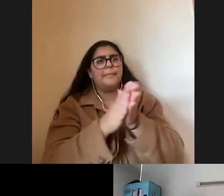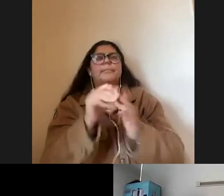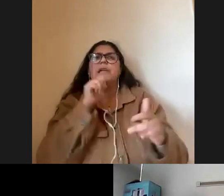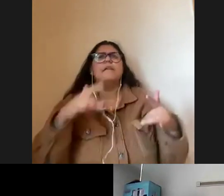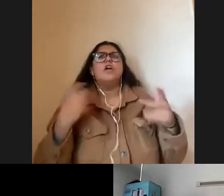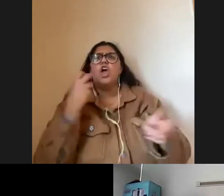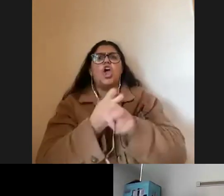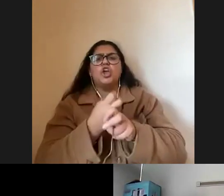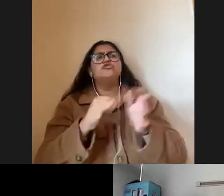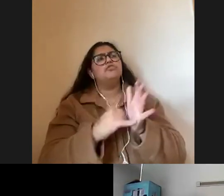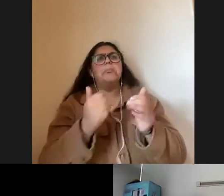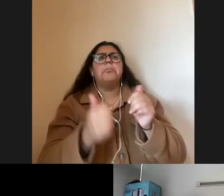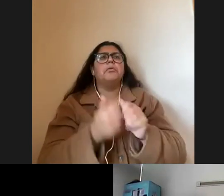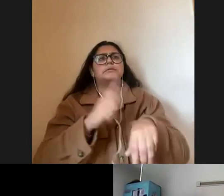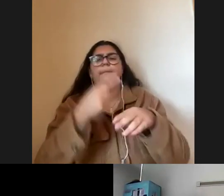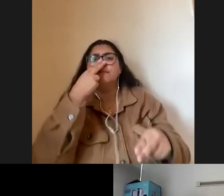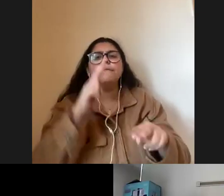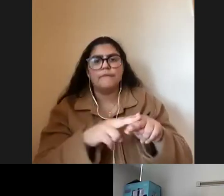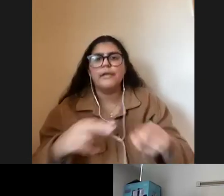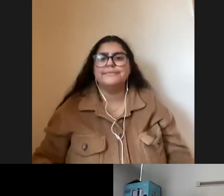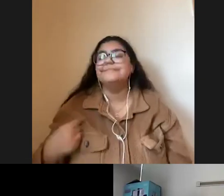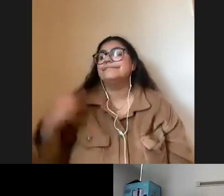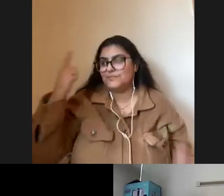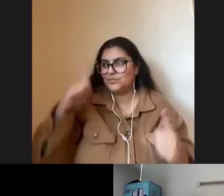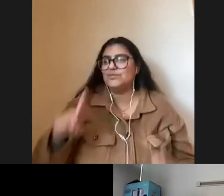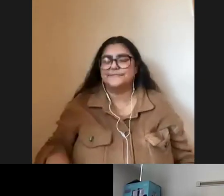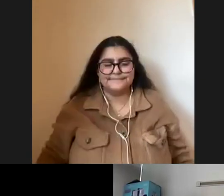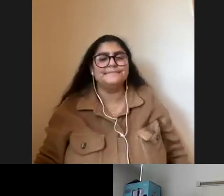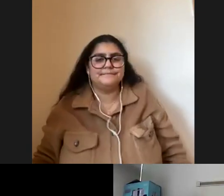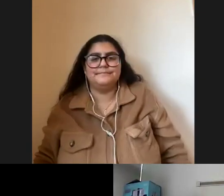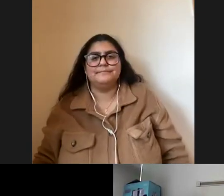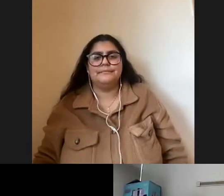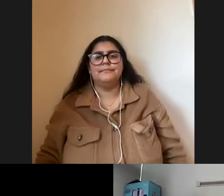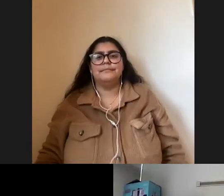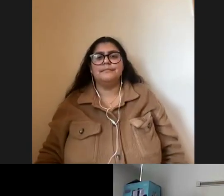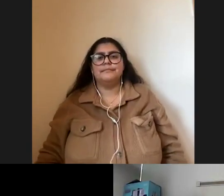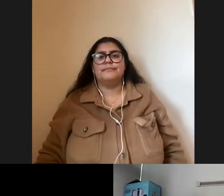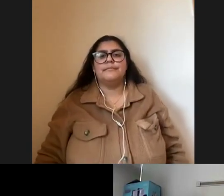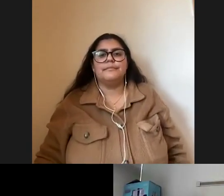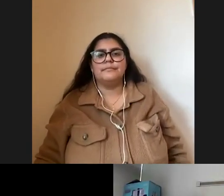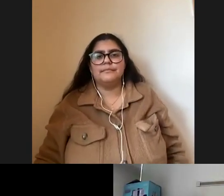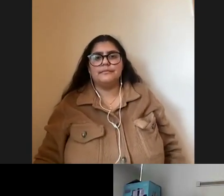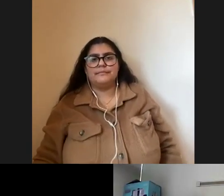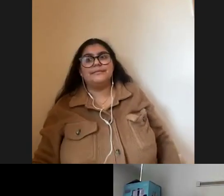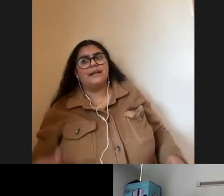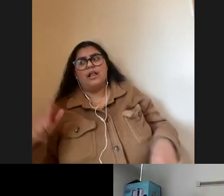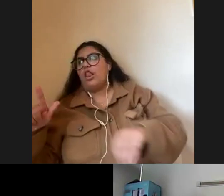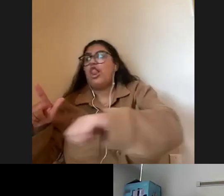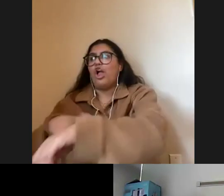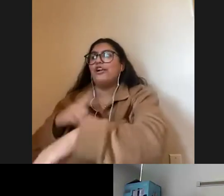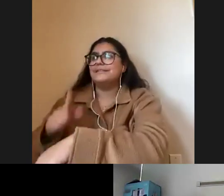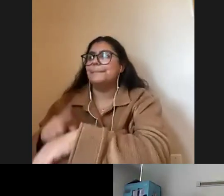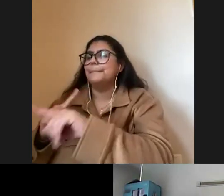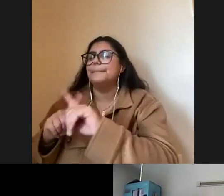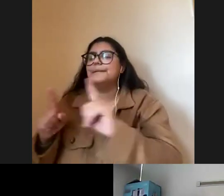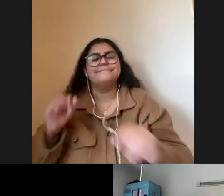mostly just feels fun. Agreed. Yeah. Most of the days, yeah. Yeah. Takes a long time, but Yeah. is It yeah,